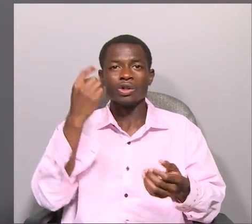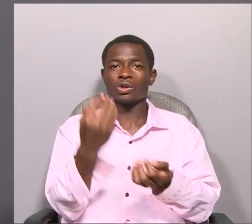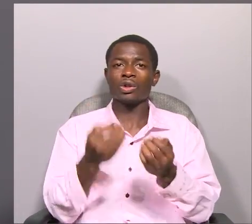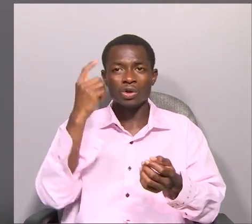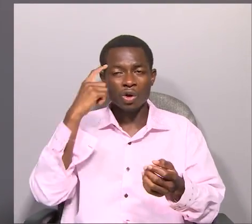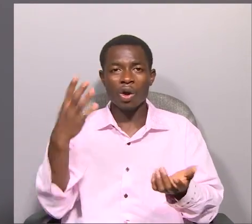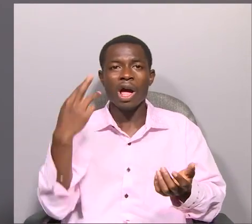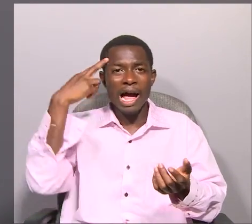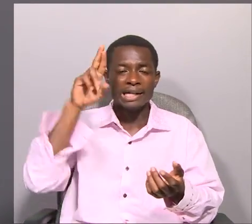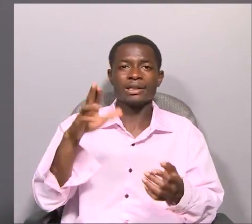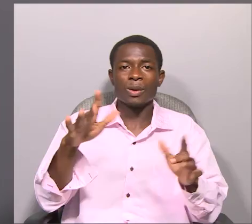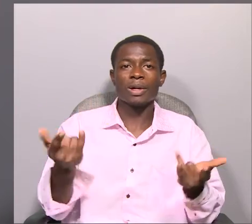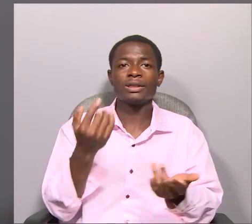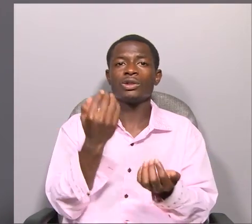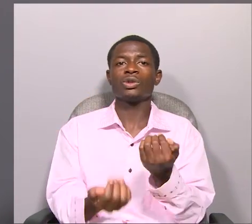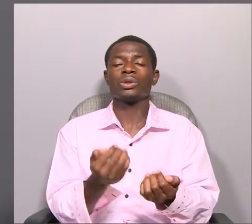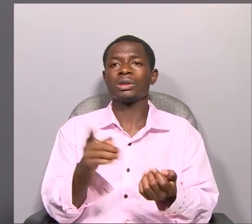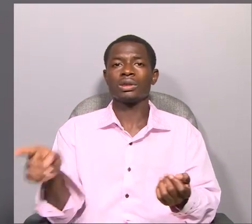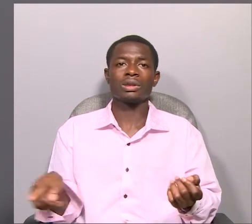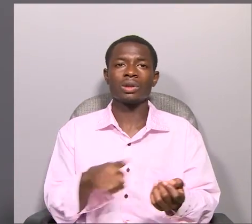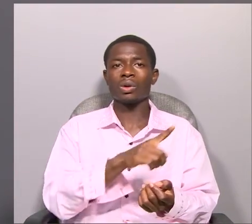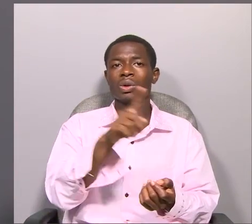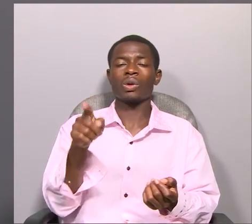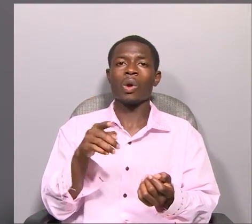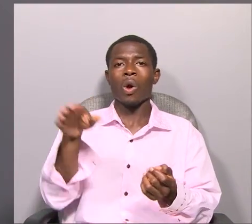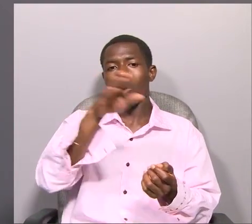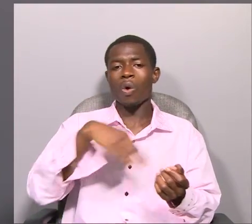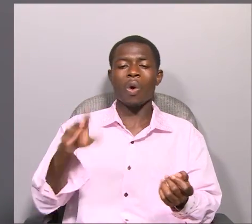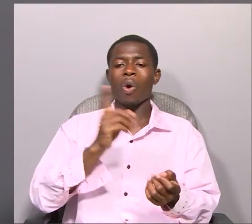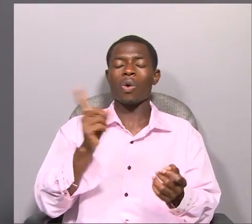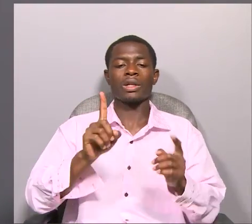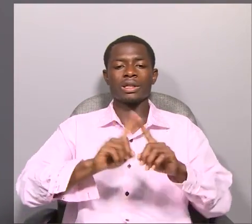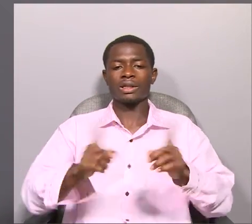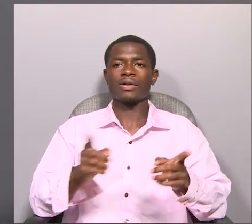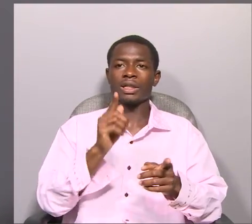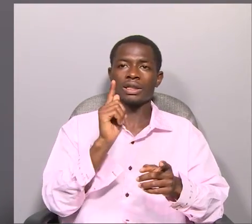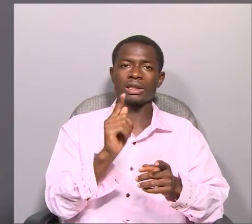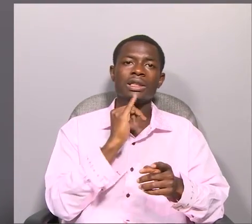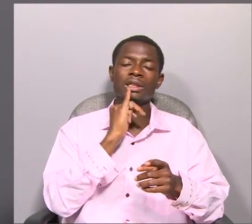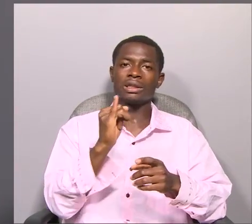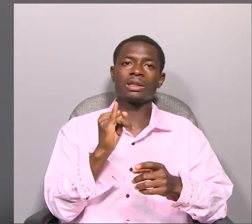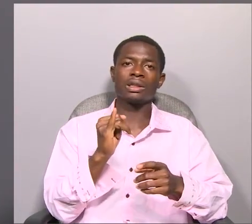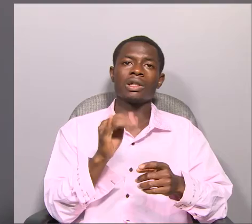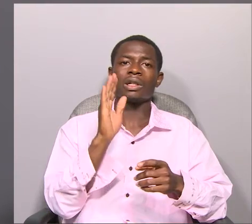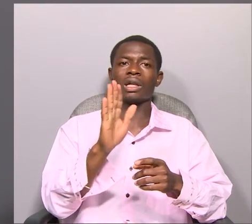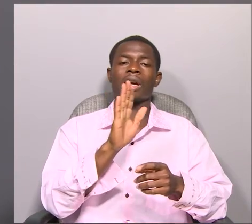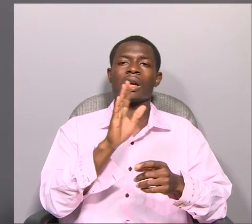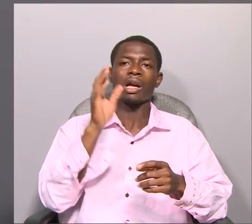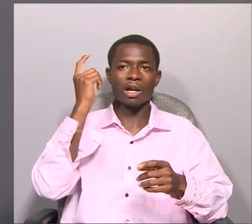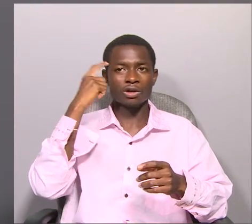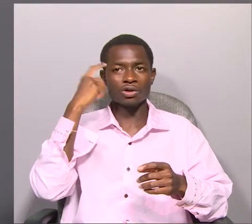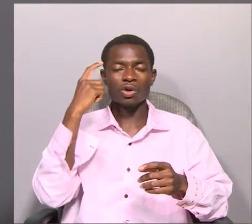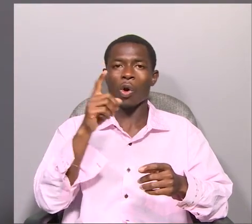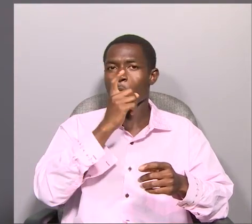understand. But above it all, the only difference is they will know they are not British, they are not